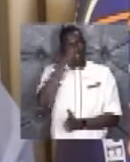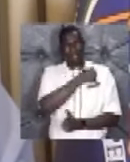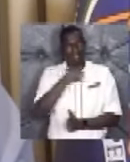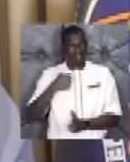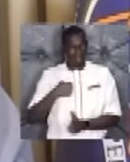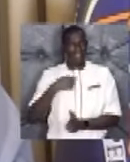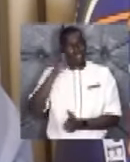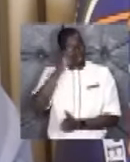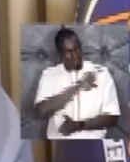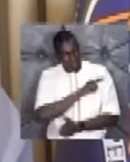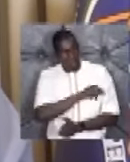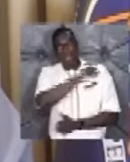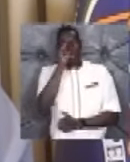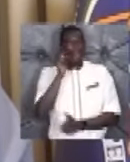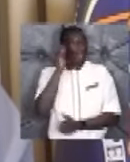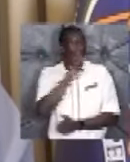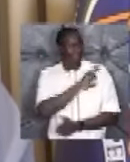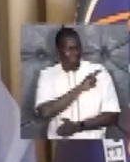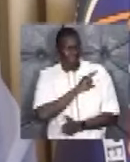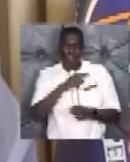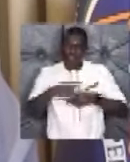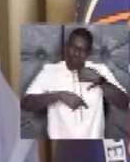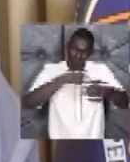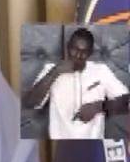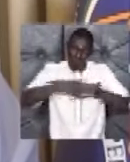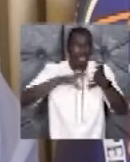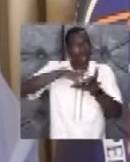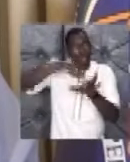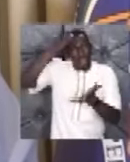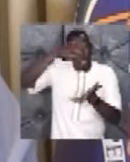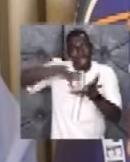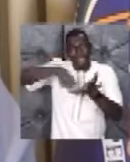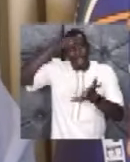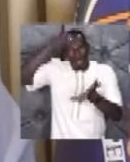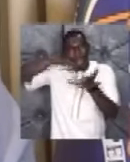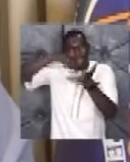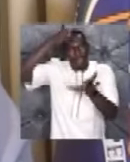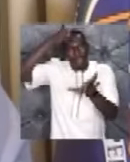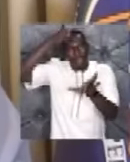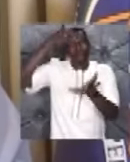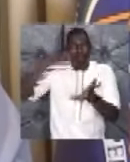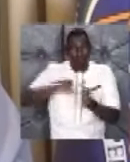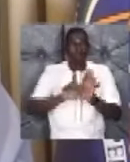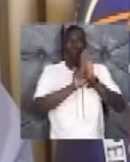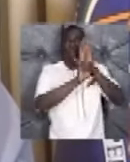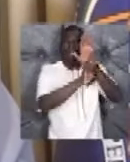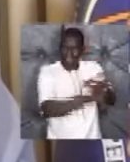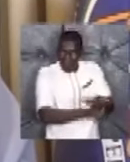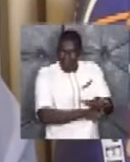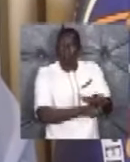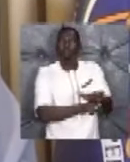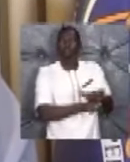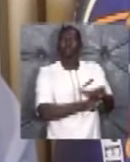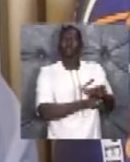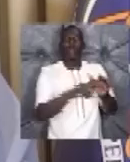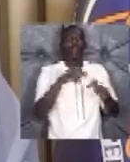brothers and sisters to continue to learn from the exemplary